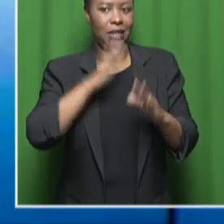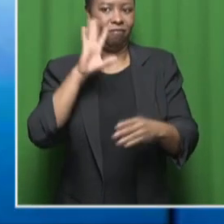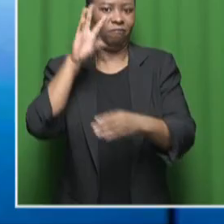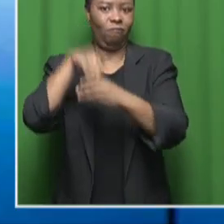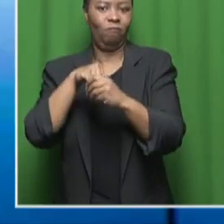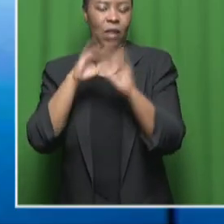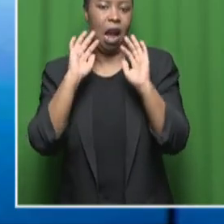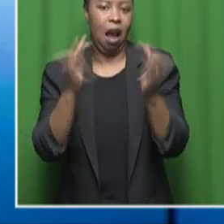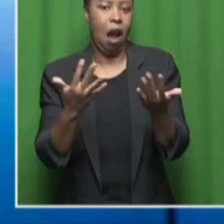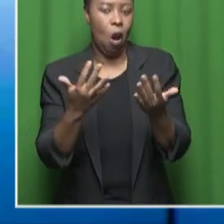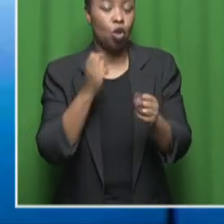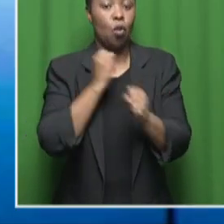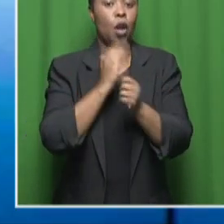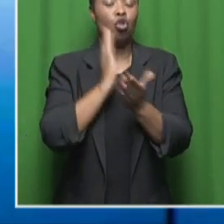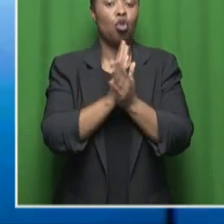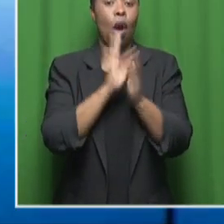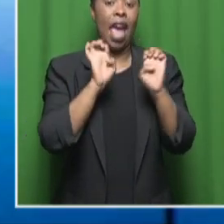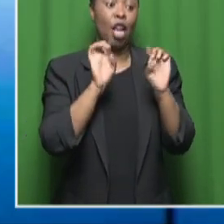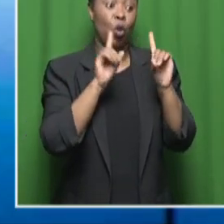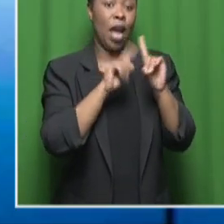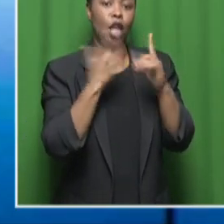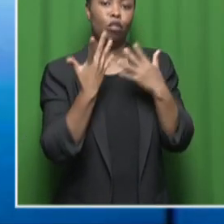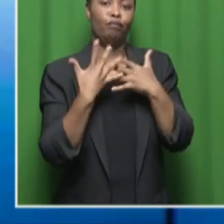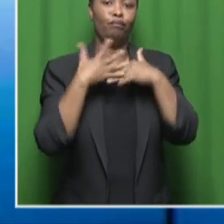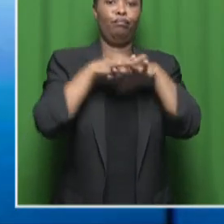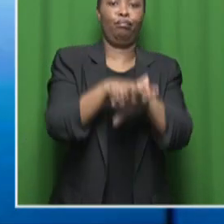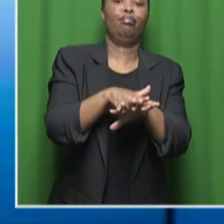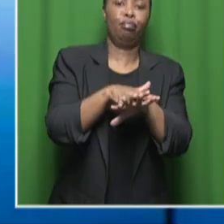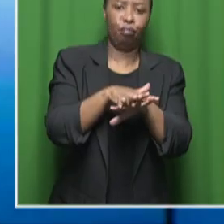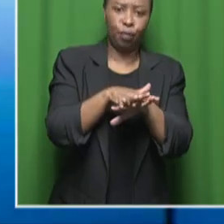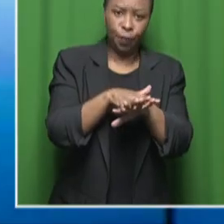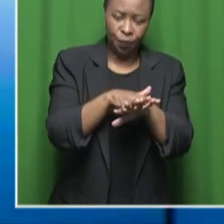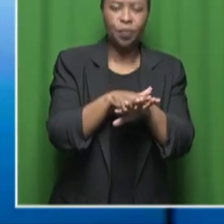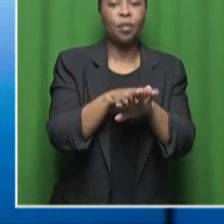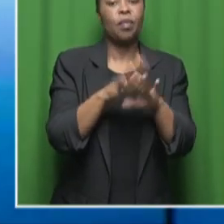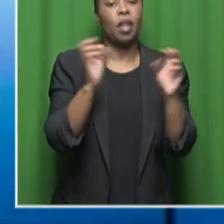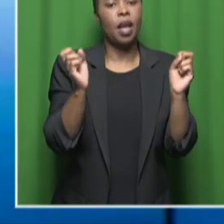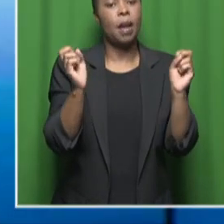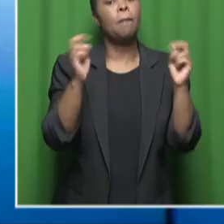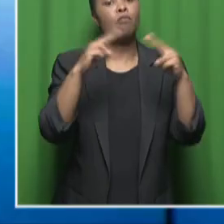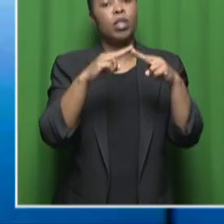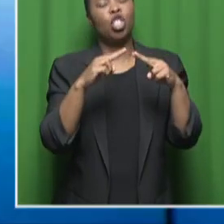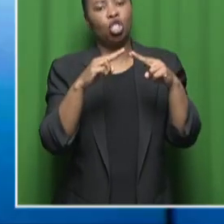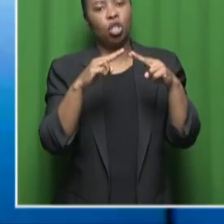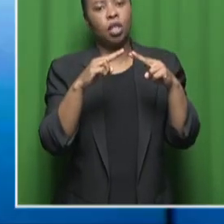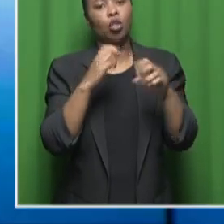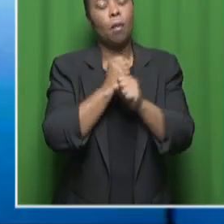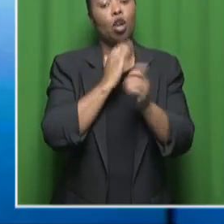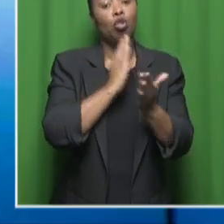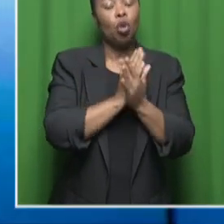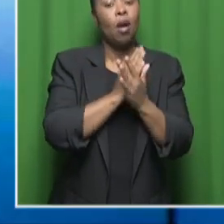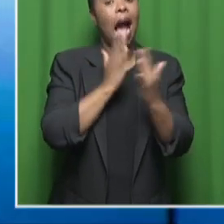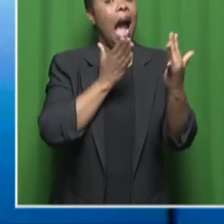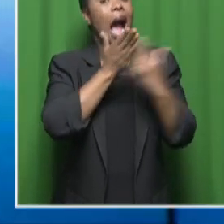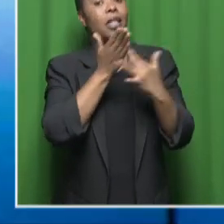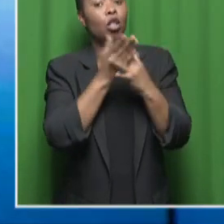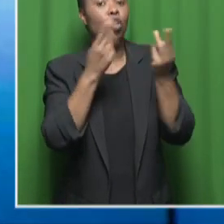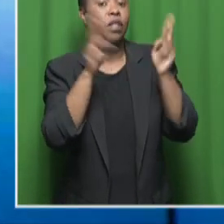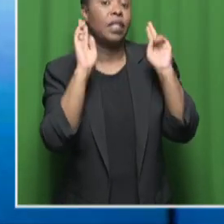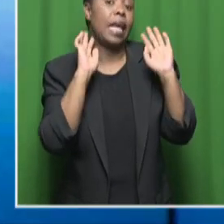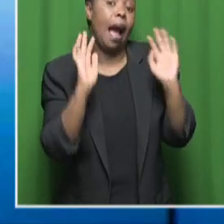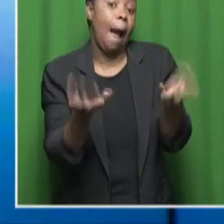make education inclusive? How do we bridge the gap in terms of finances for accessing university and all of those things? So